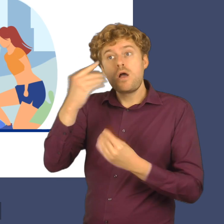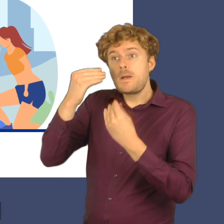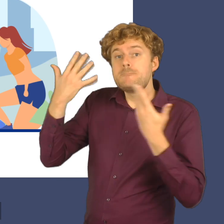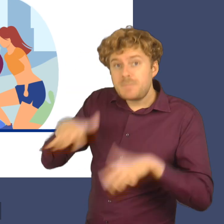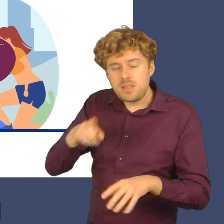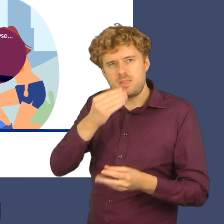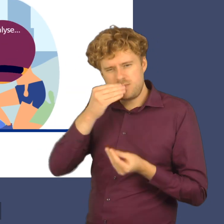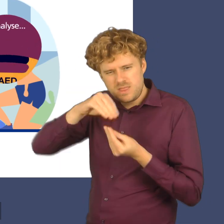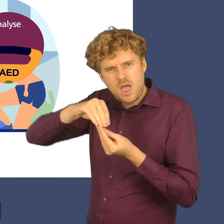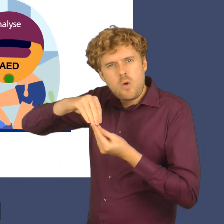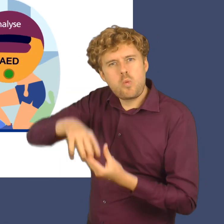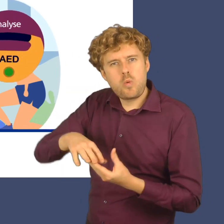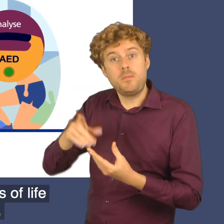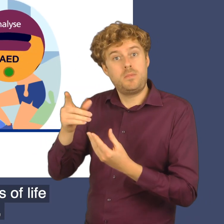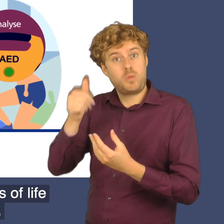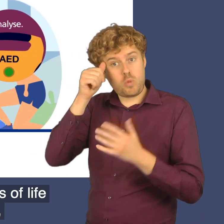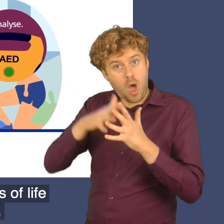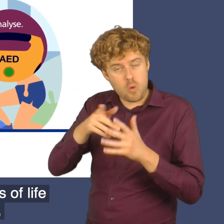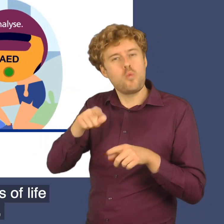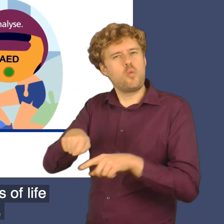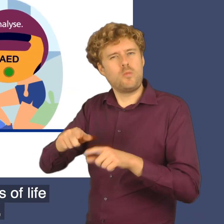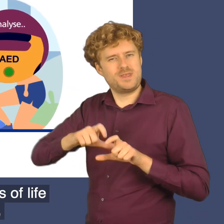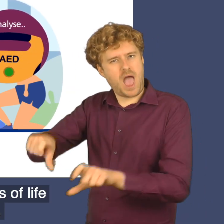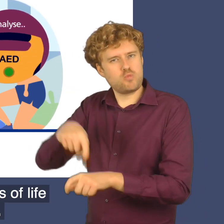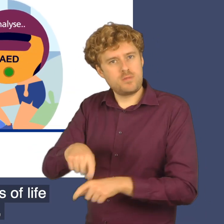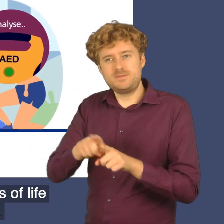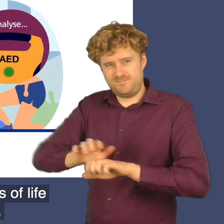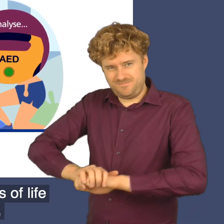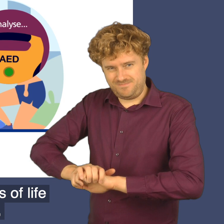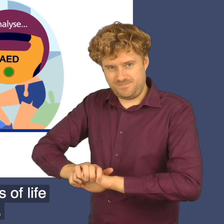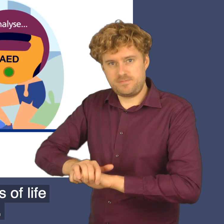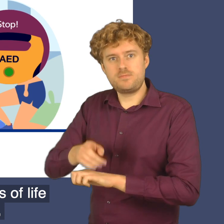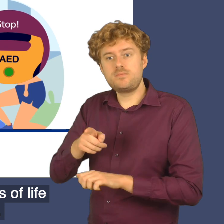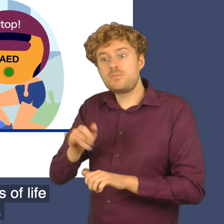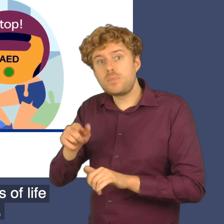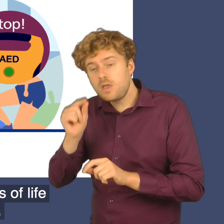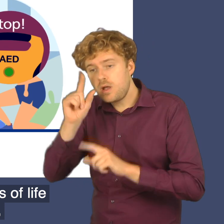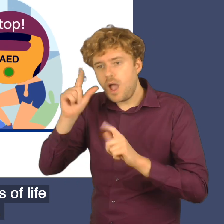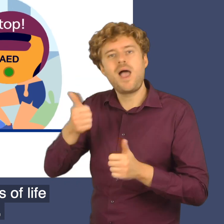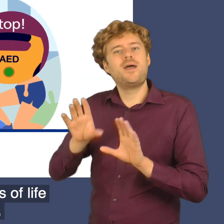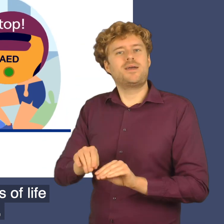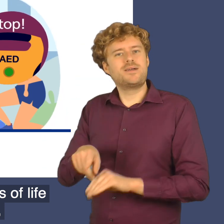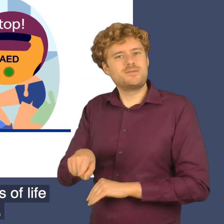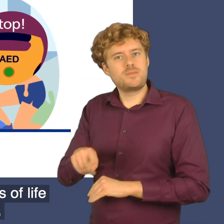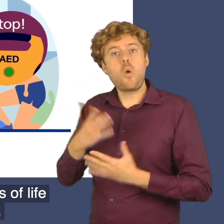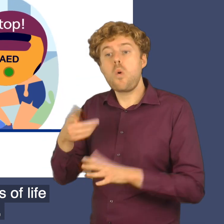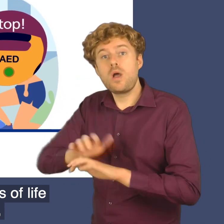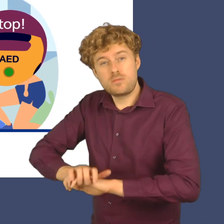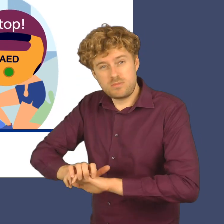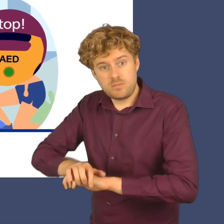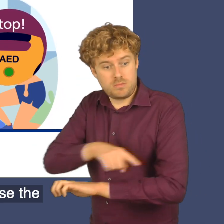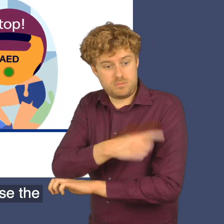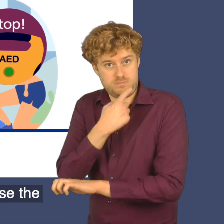rescue breaths if trained to do so. Continue with CPR until the patient shows sign of life or when the defibrillator tells you to